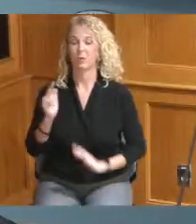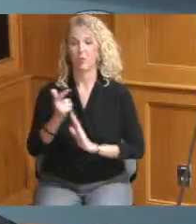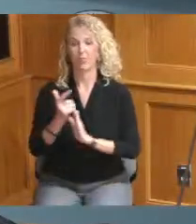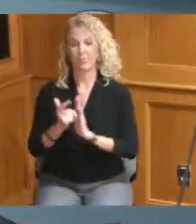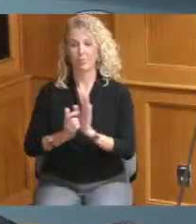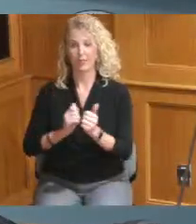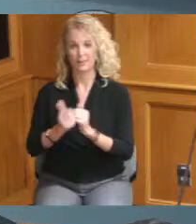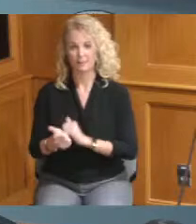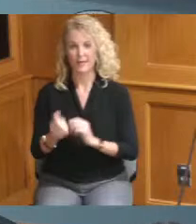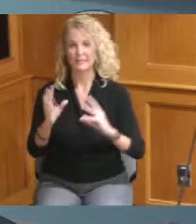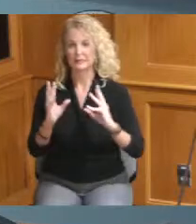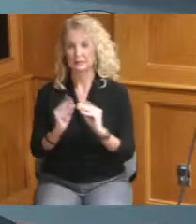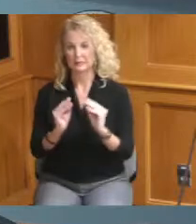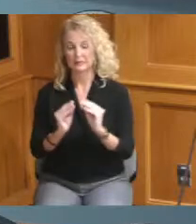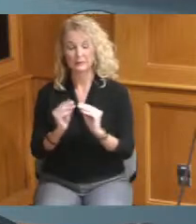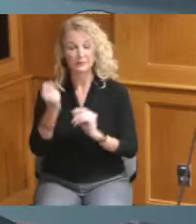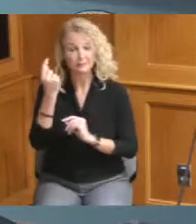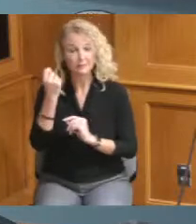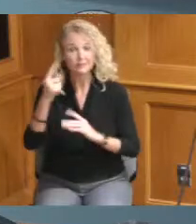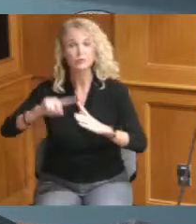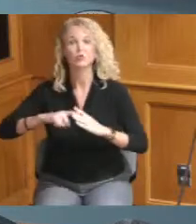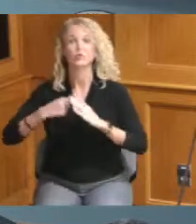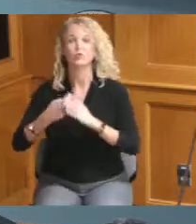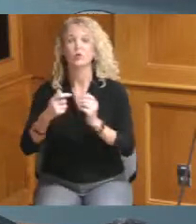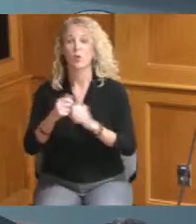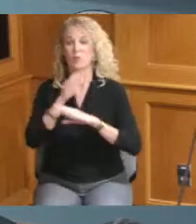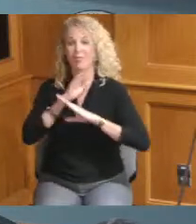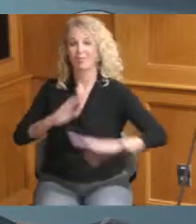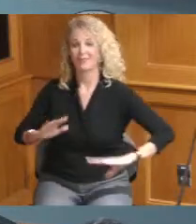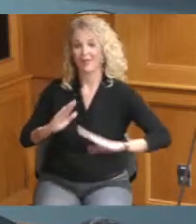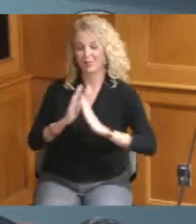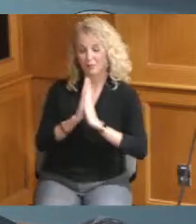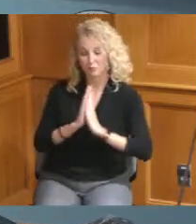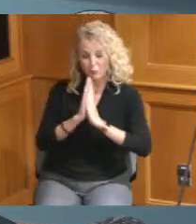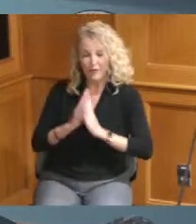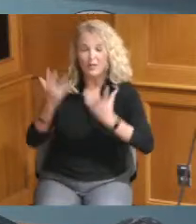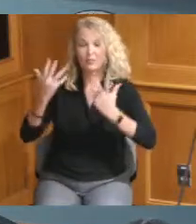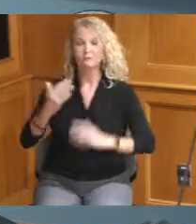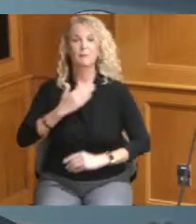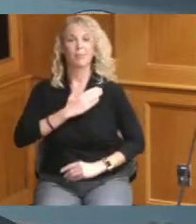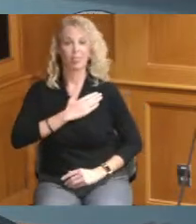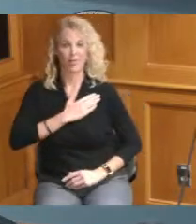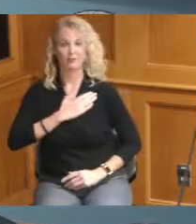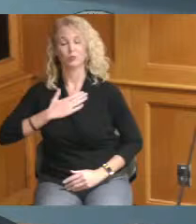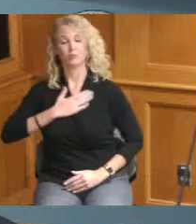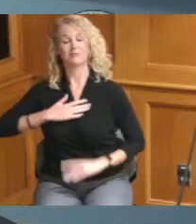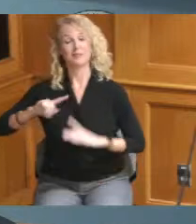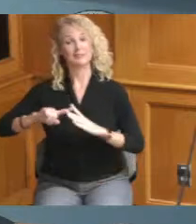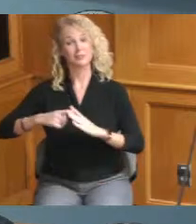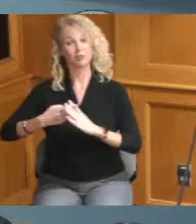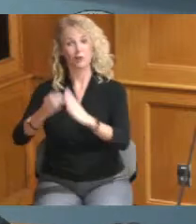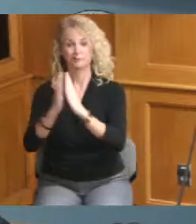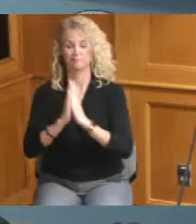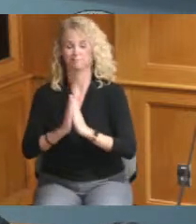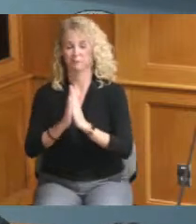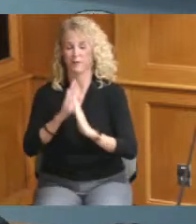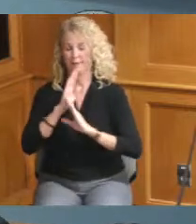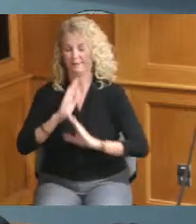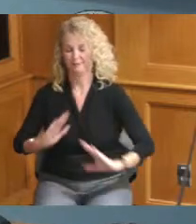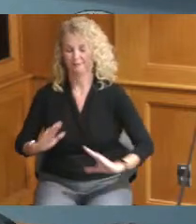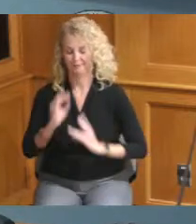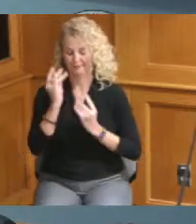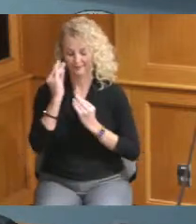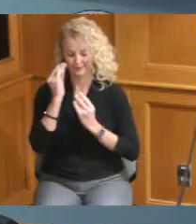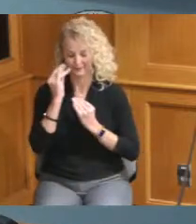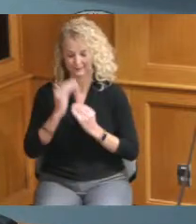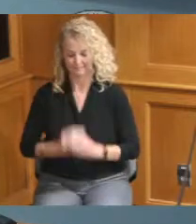meeting. And as always, we start with silent prayer and the Pledge of Allegiance. So please join us in silent prayer.